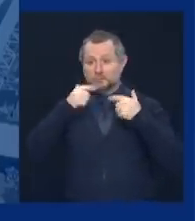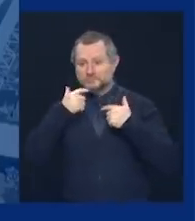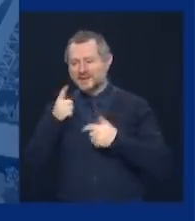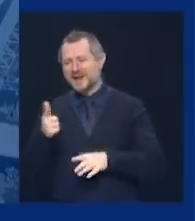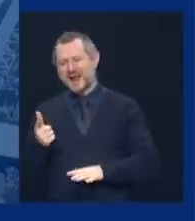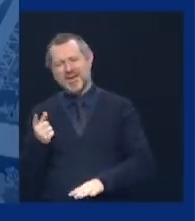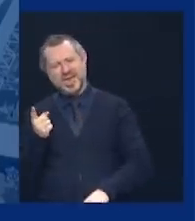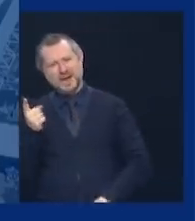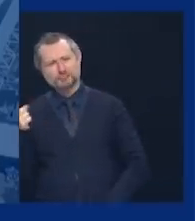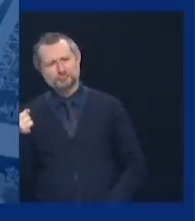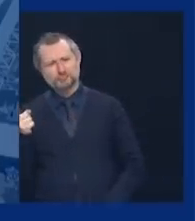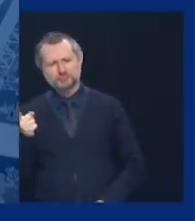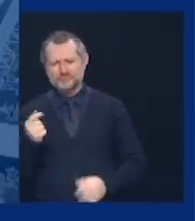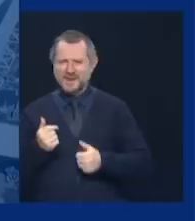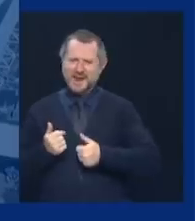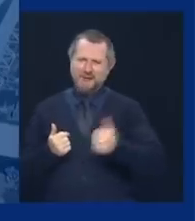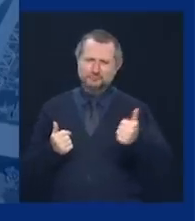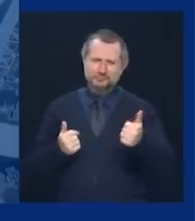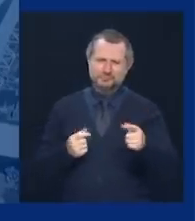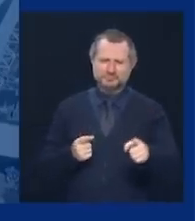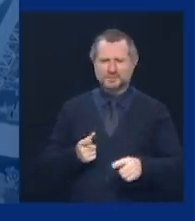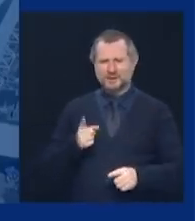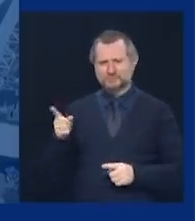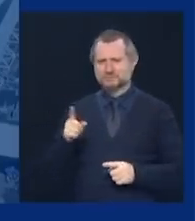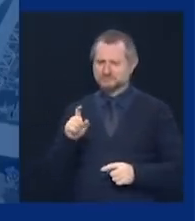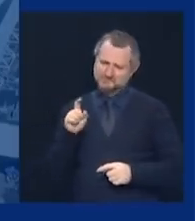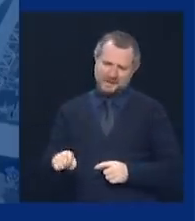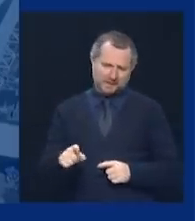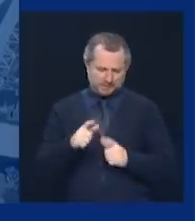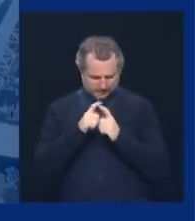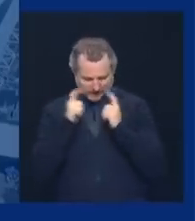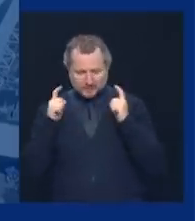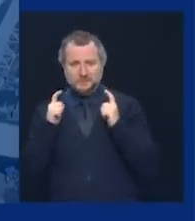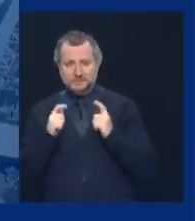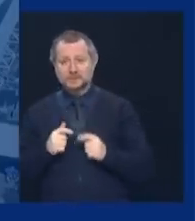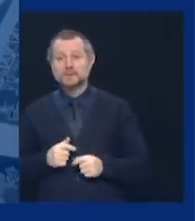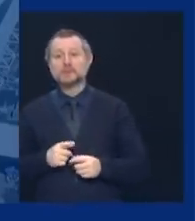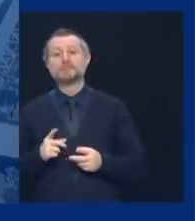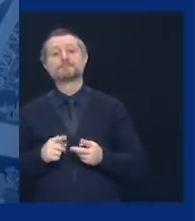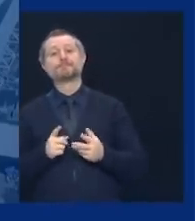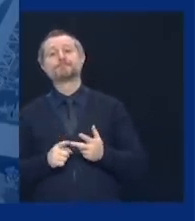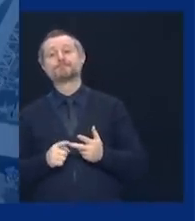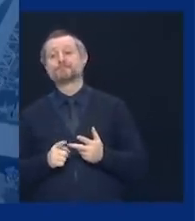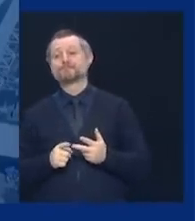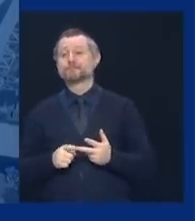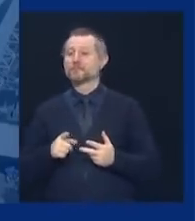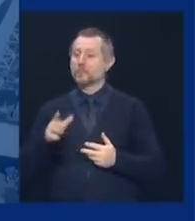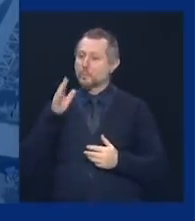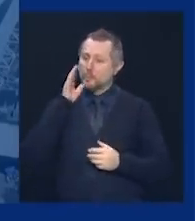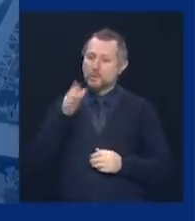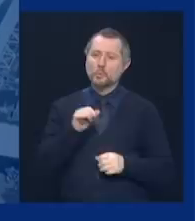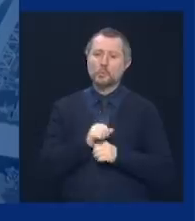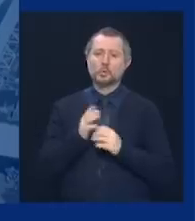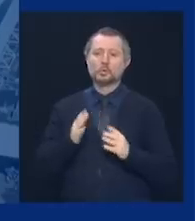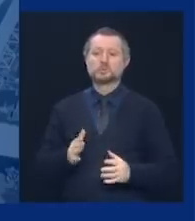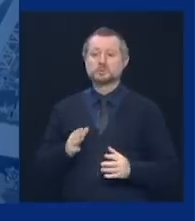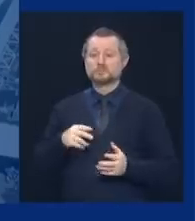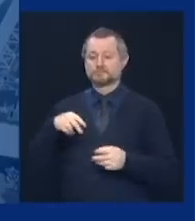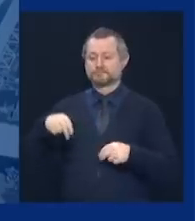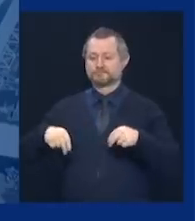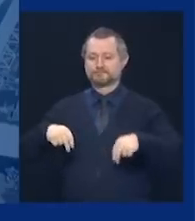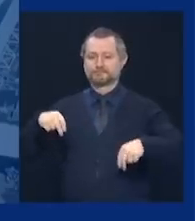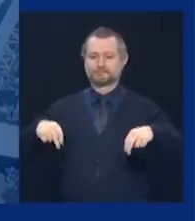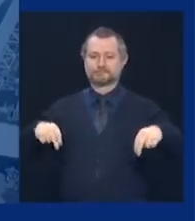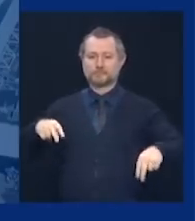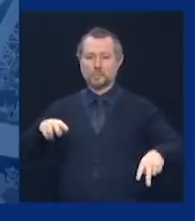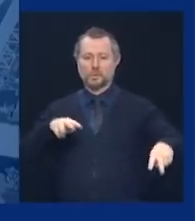from the stadium if they are not. And there will be ushers in every section. Some